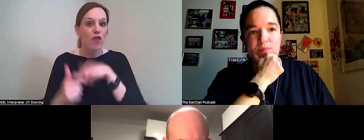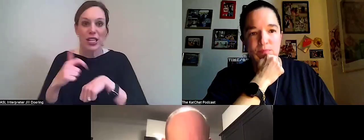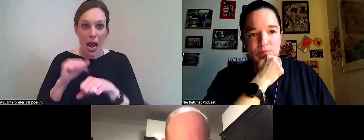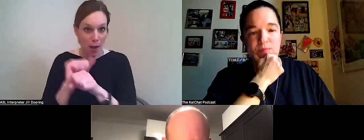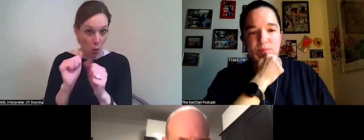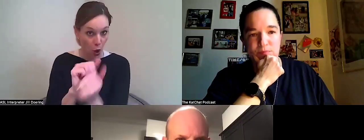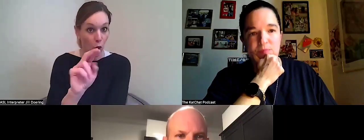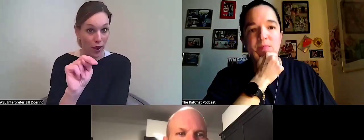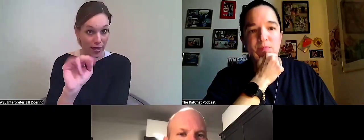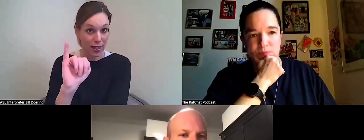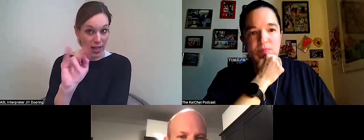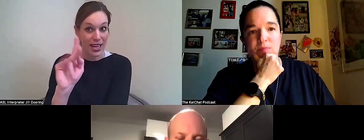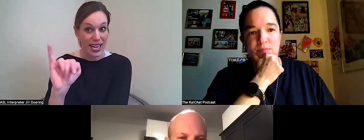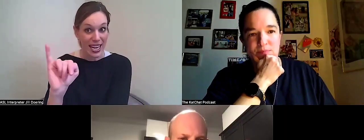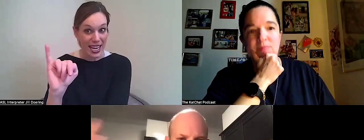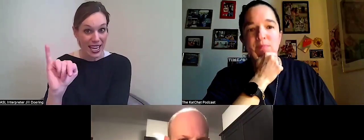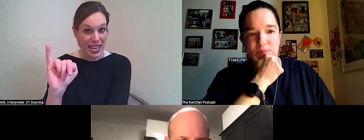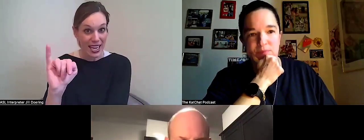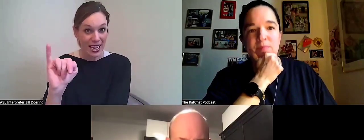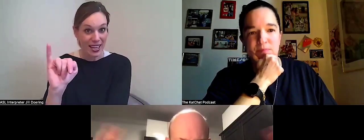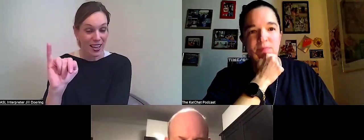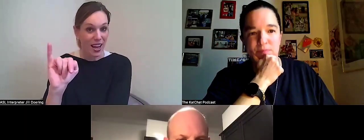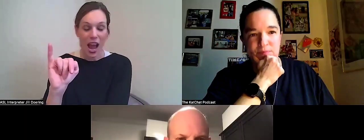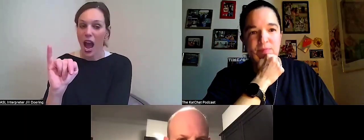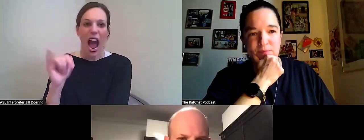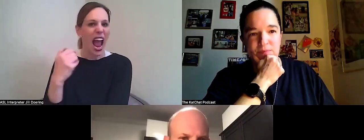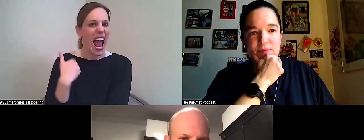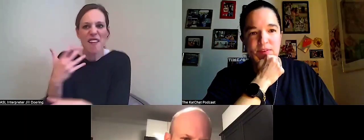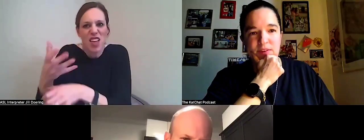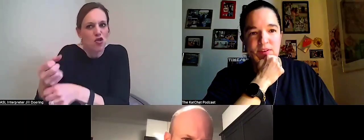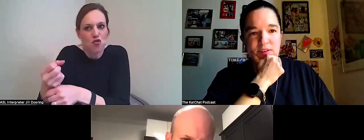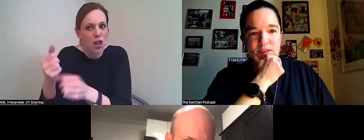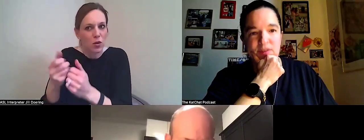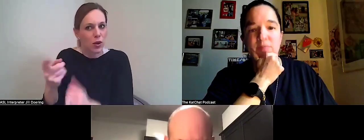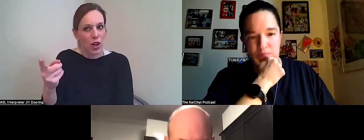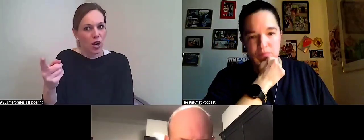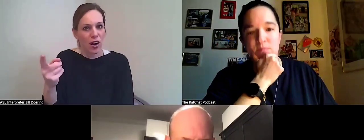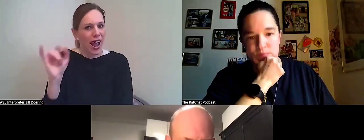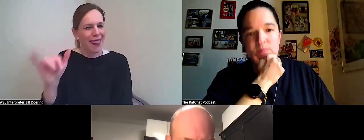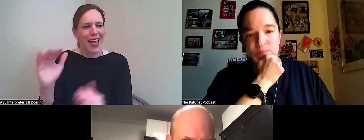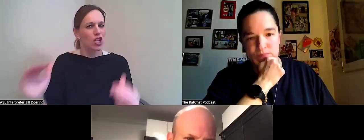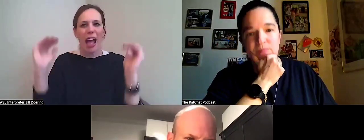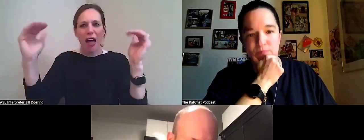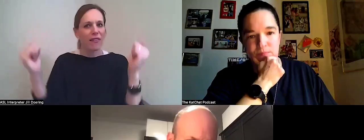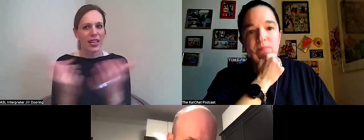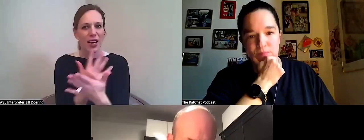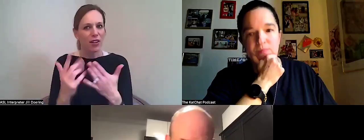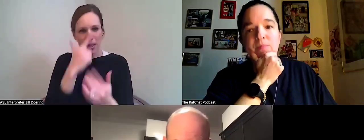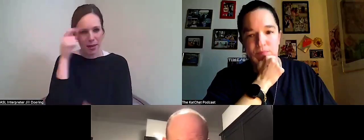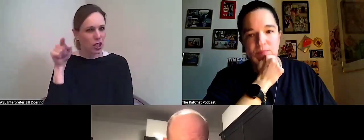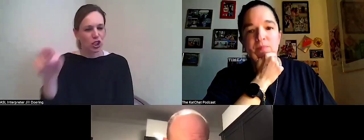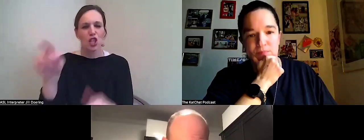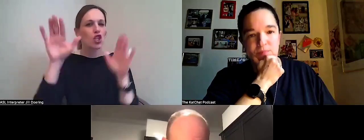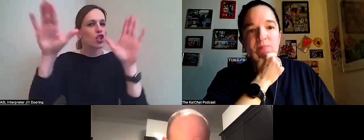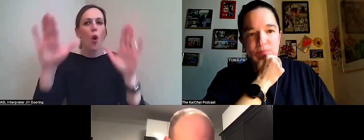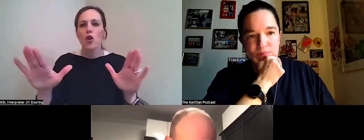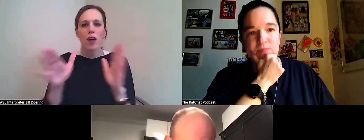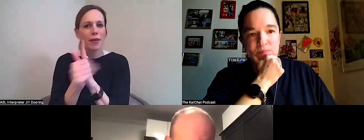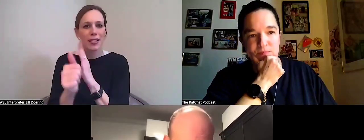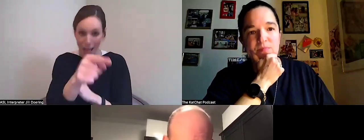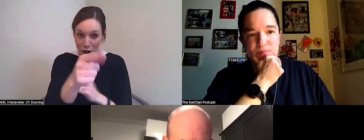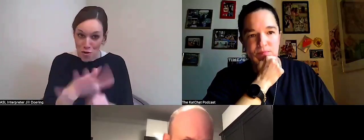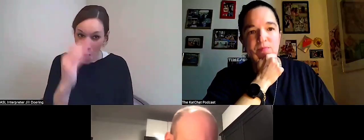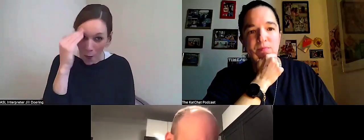we have the trust, and I just feel like it elevates everything because she's just so incredibly talented and good. And you know that